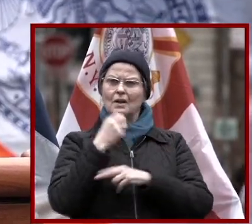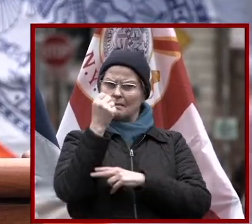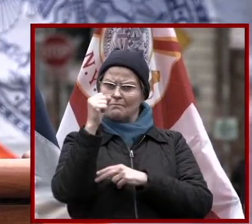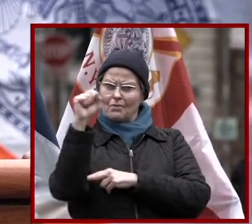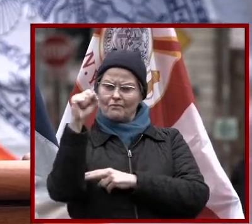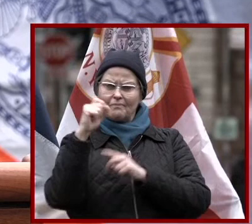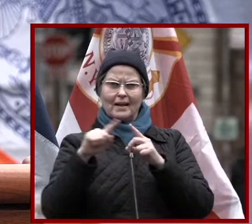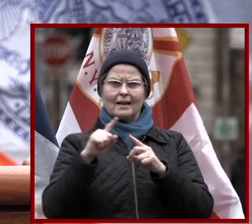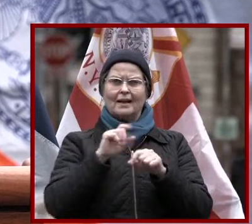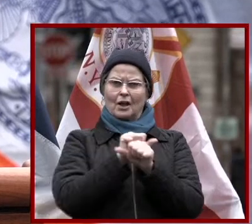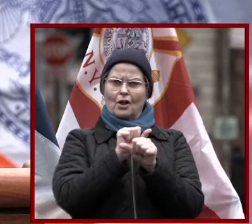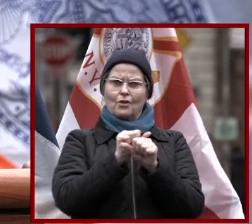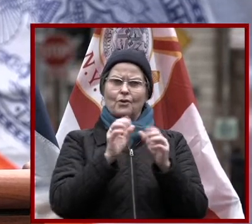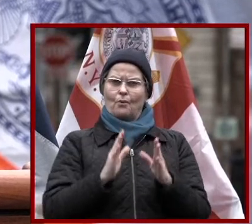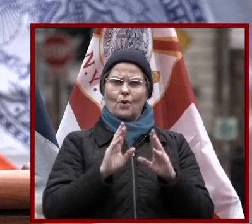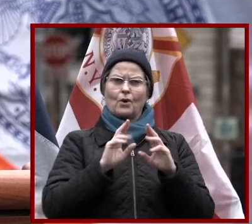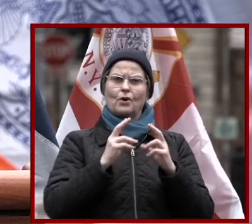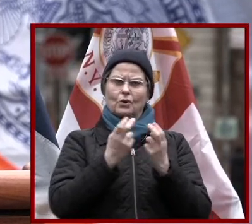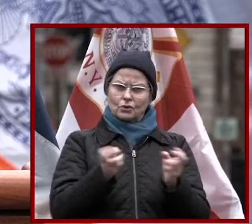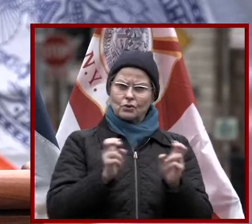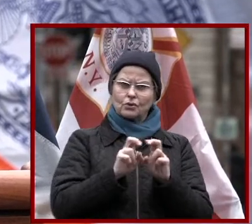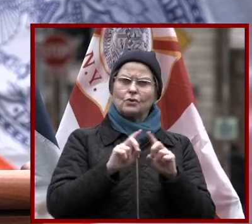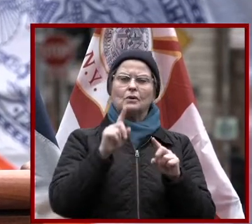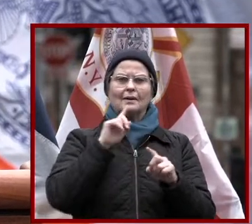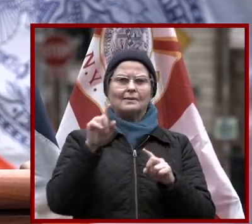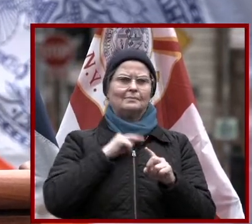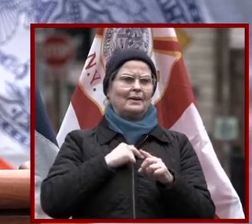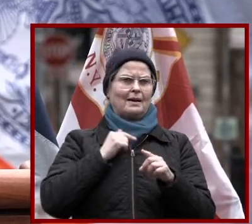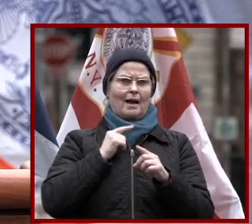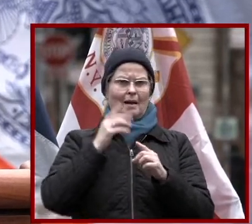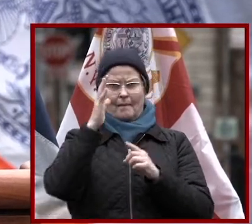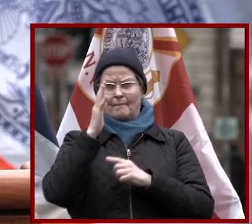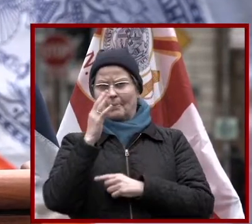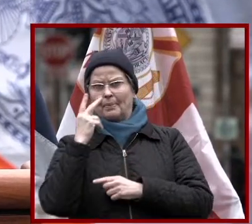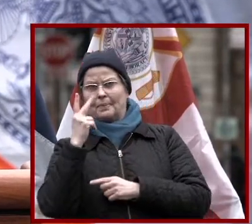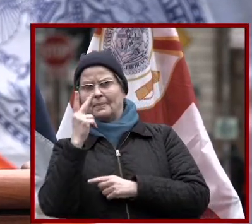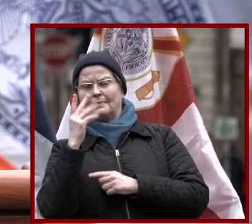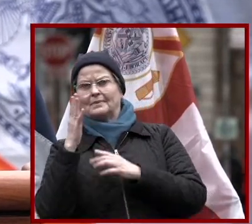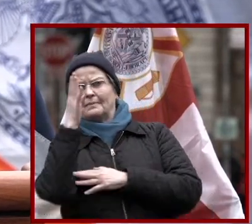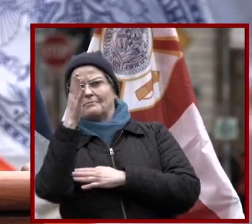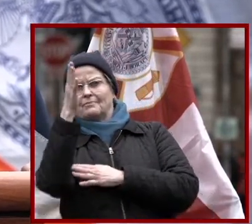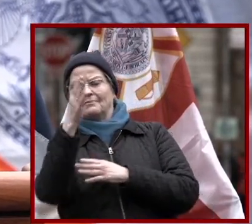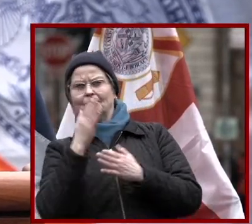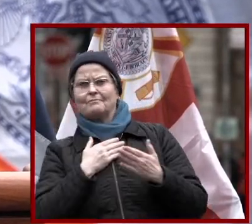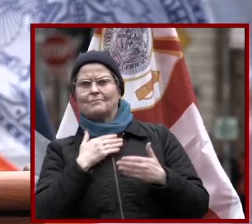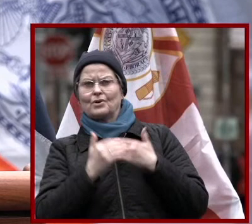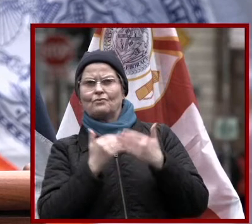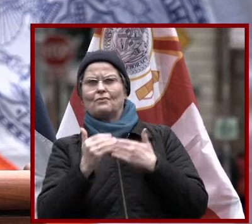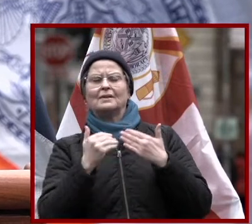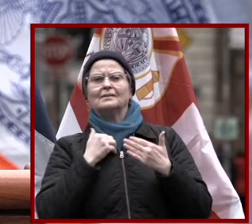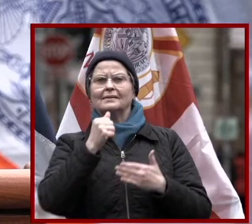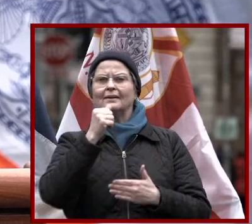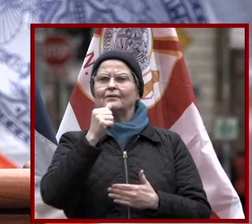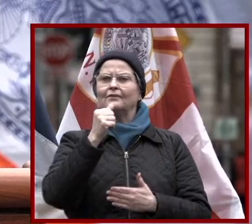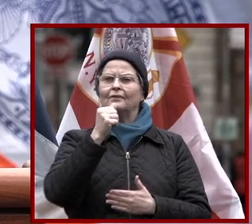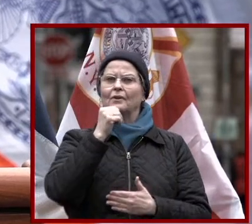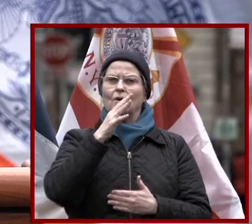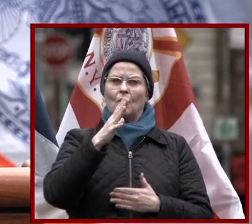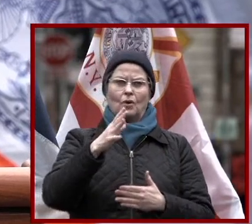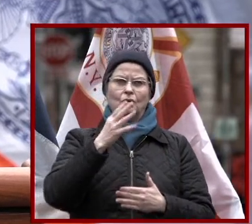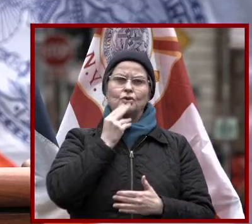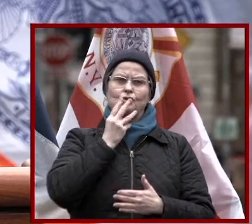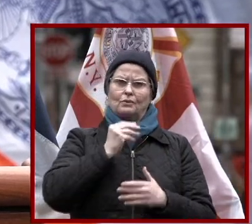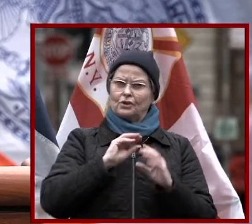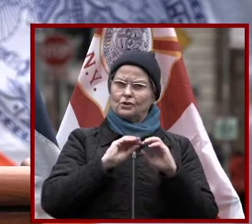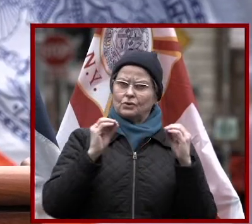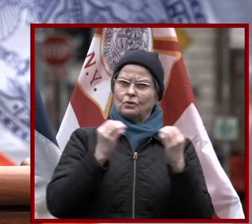has been a progressive Jewish social justice organization passionately committed to standing up against intolerance,